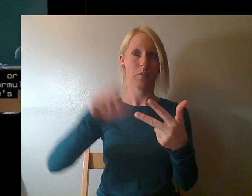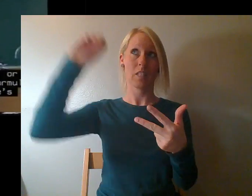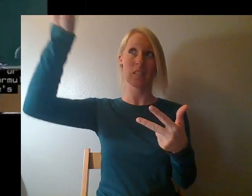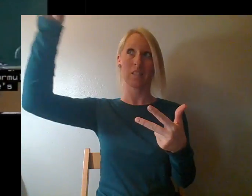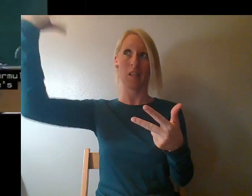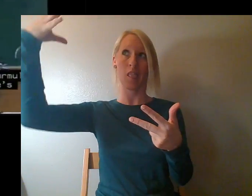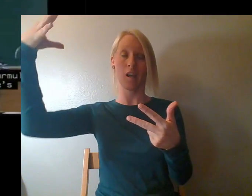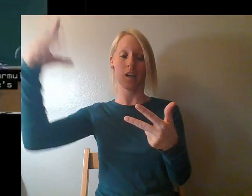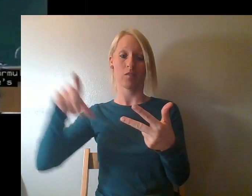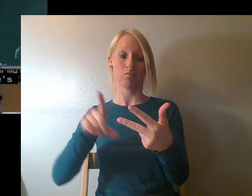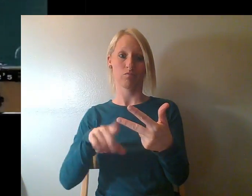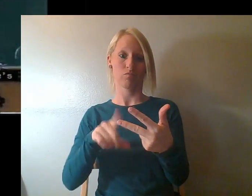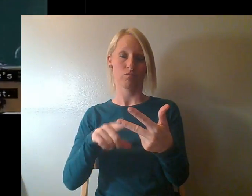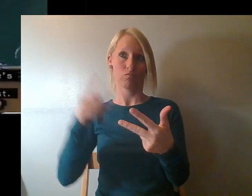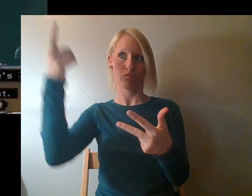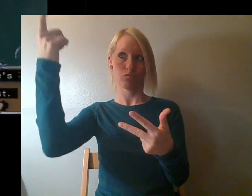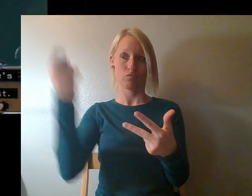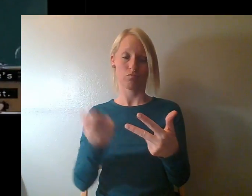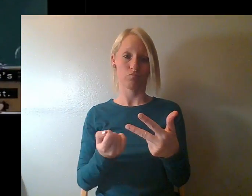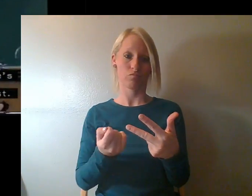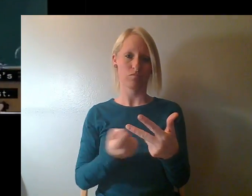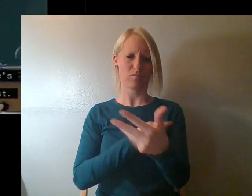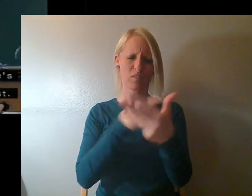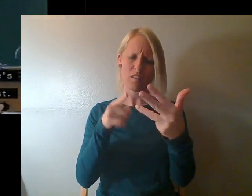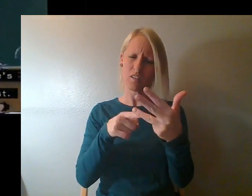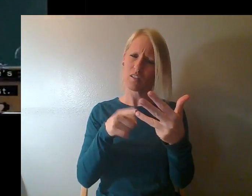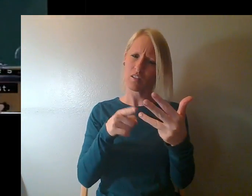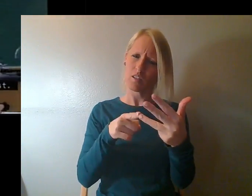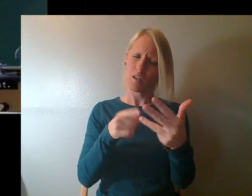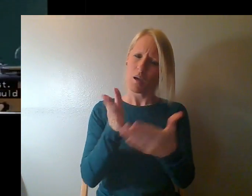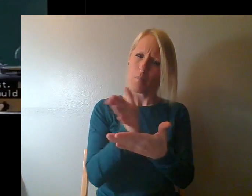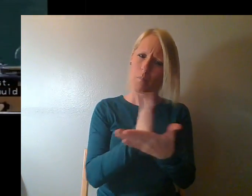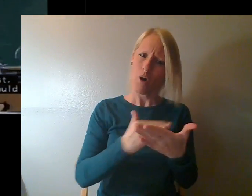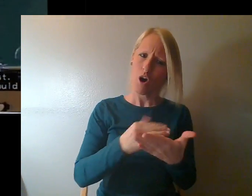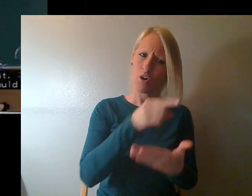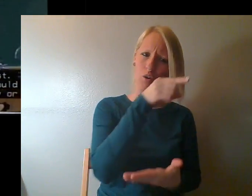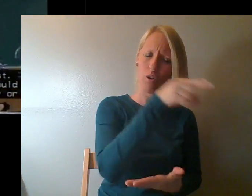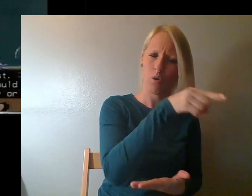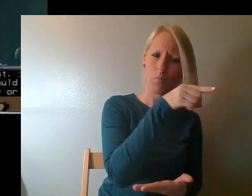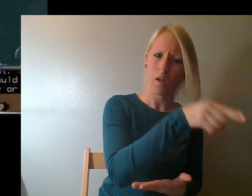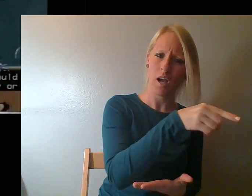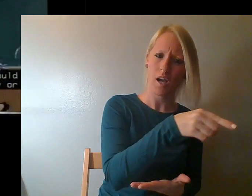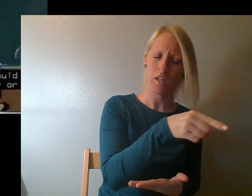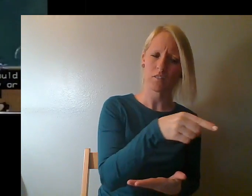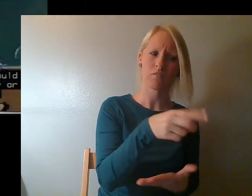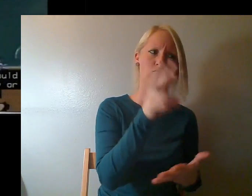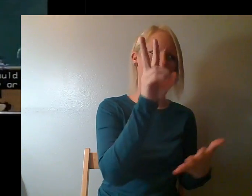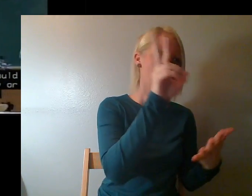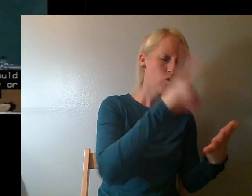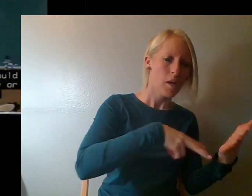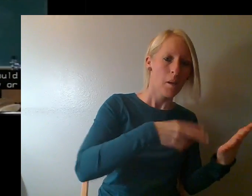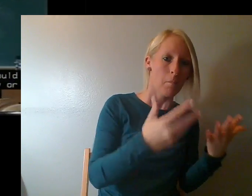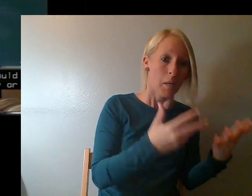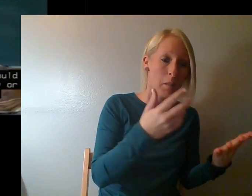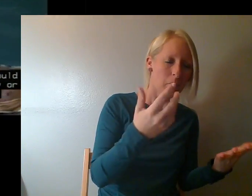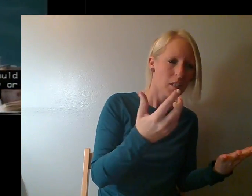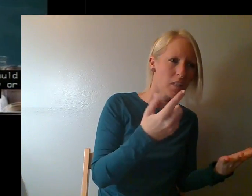and there's one more thing. It's part of the chloroplast. It's something you should have read about. We may or may not have mentioned it.